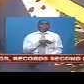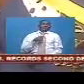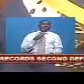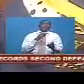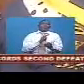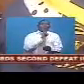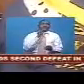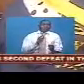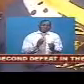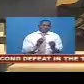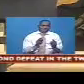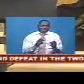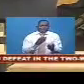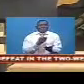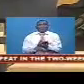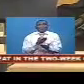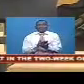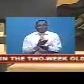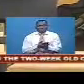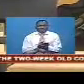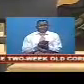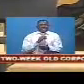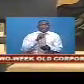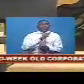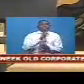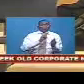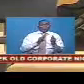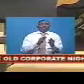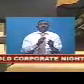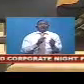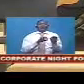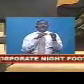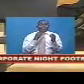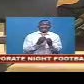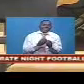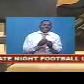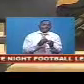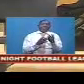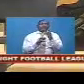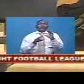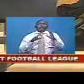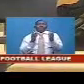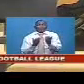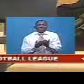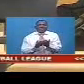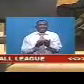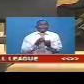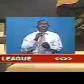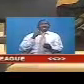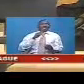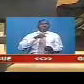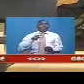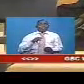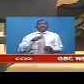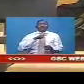campus. I would like to take this opportunity to appeal to corporate entities, oil companies,